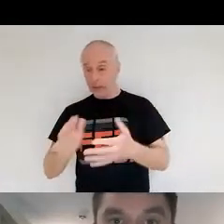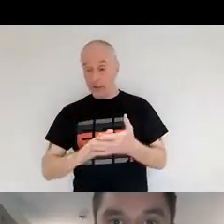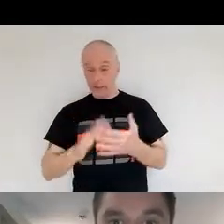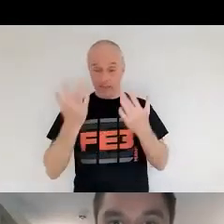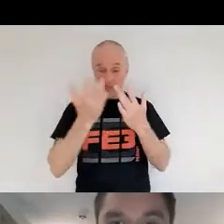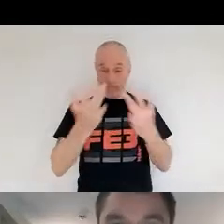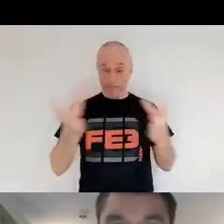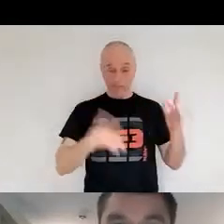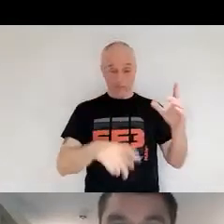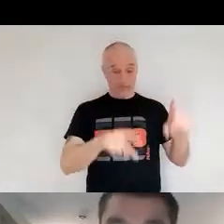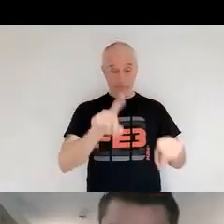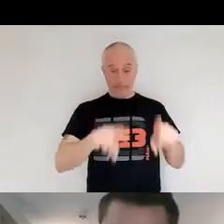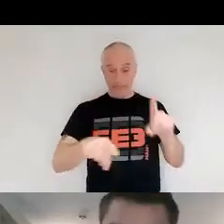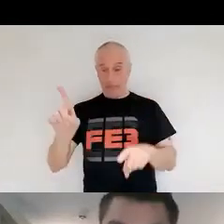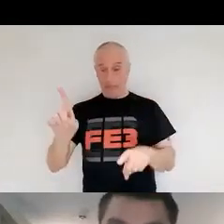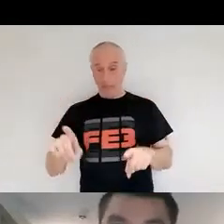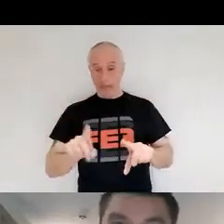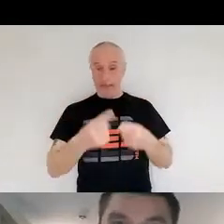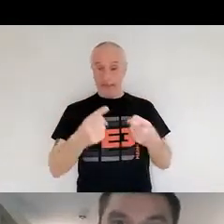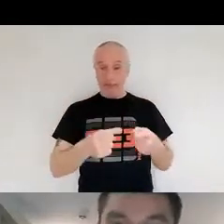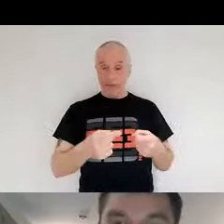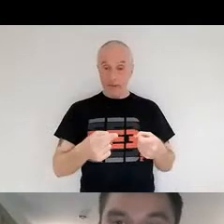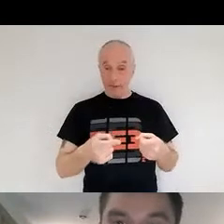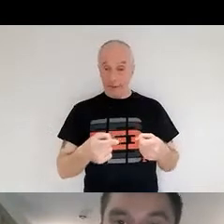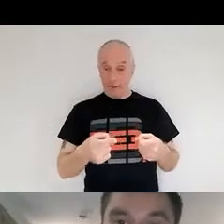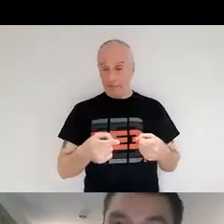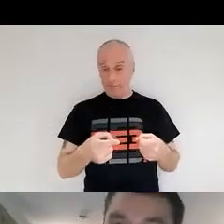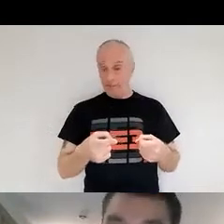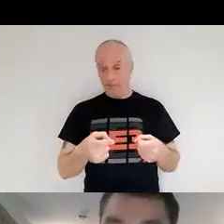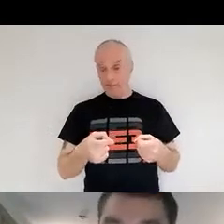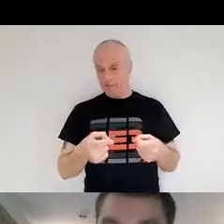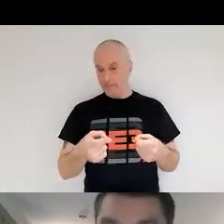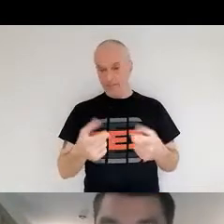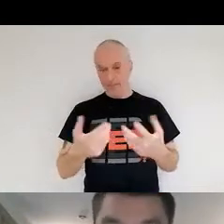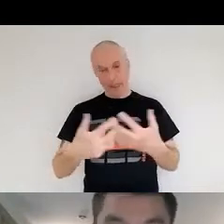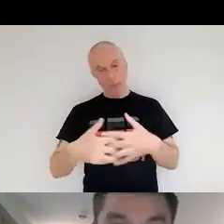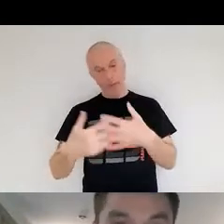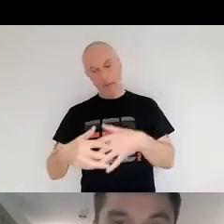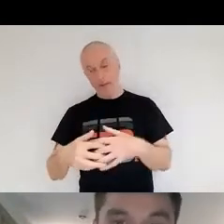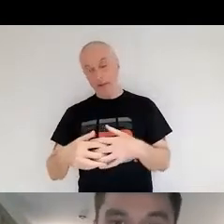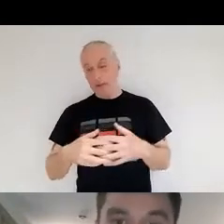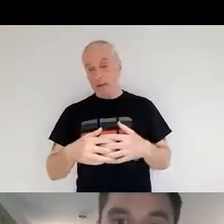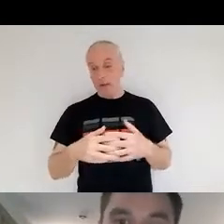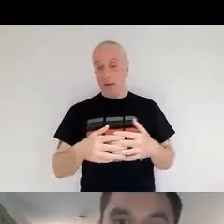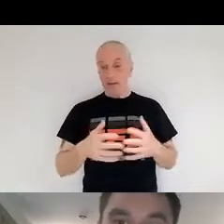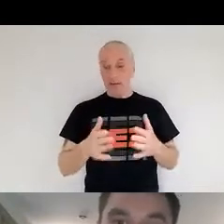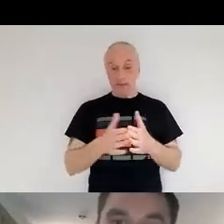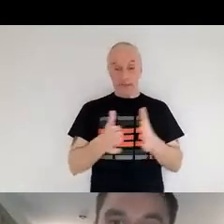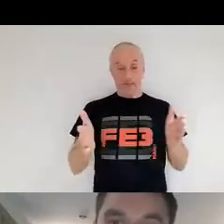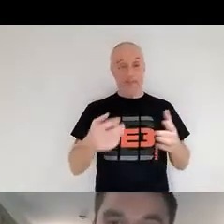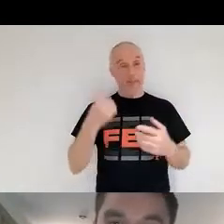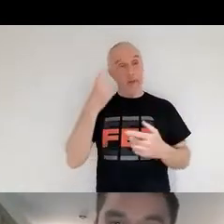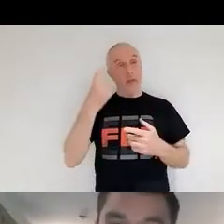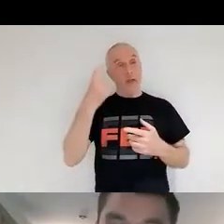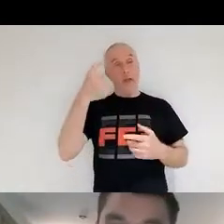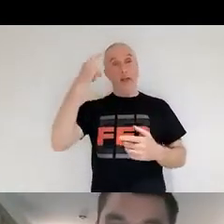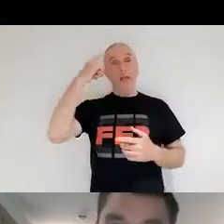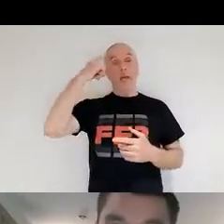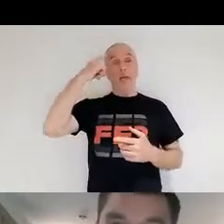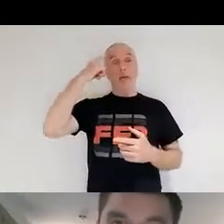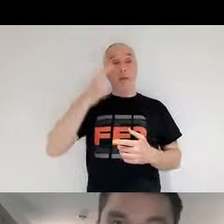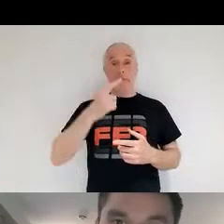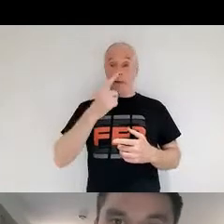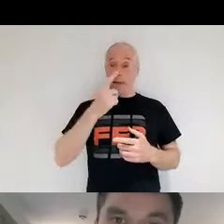design that you could see across that population. And therefore, our kind of hypothesis was that if we can demonstrate that